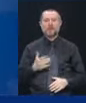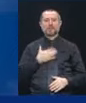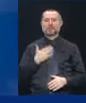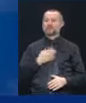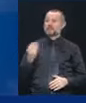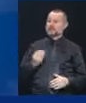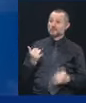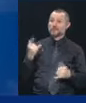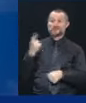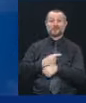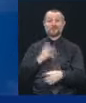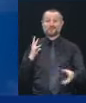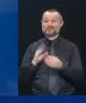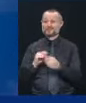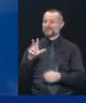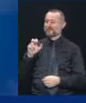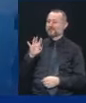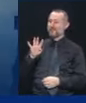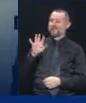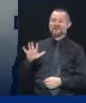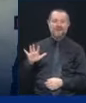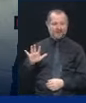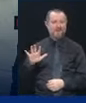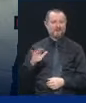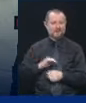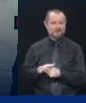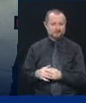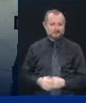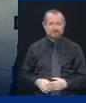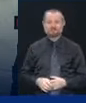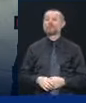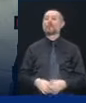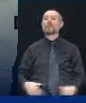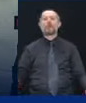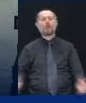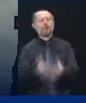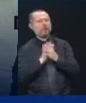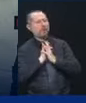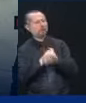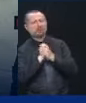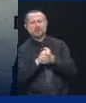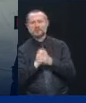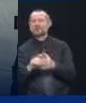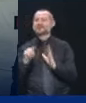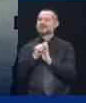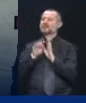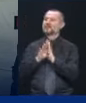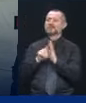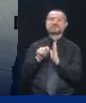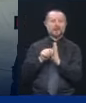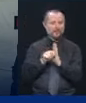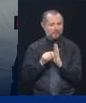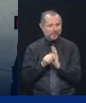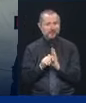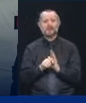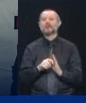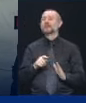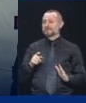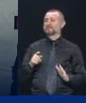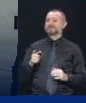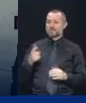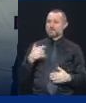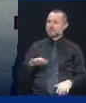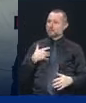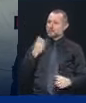345 of Groundhog Day. Congratulations to the Tampa Bay Buccaneers. Would have liked to see a New York